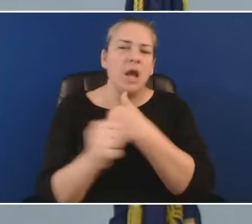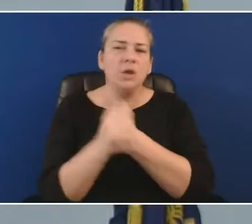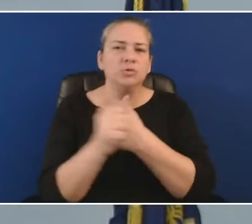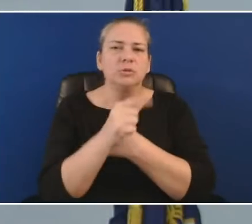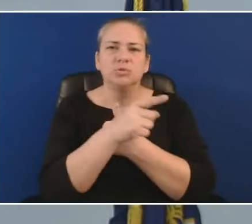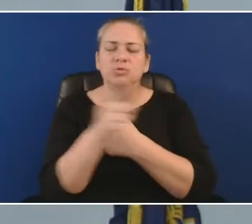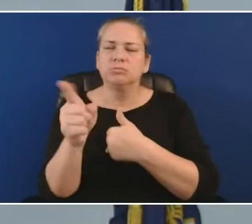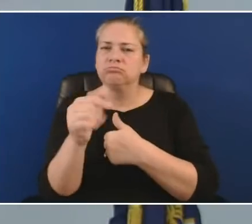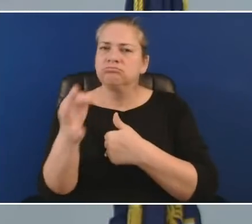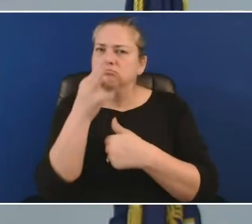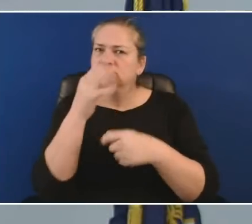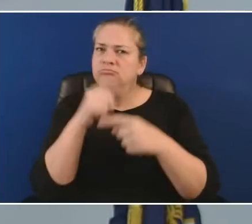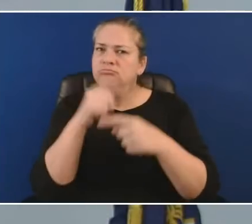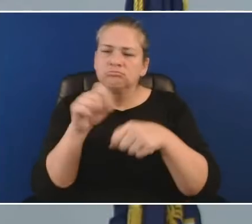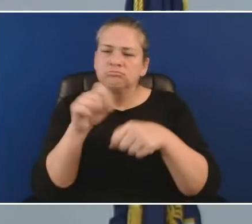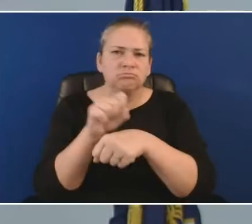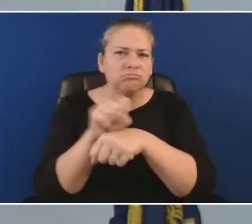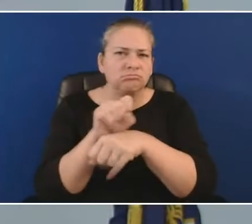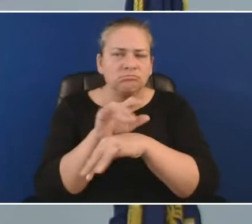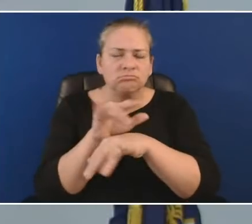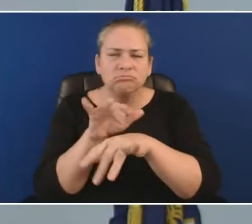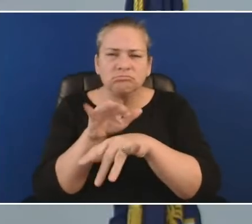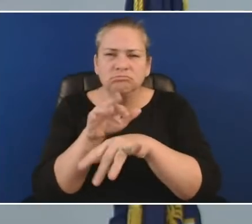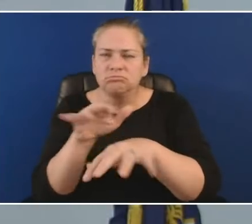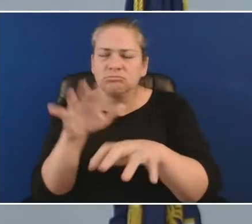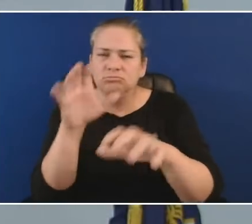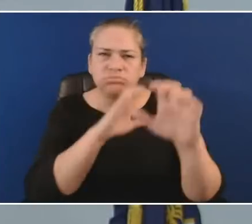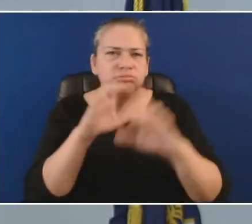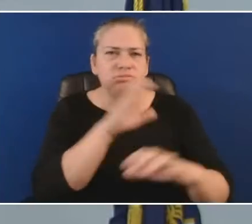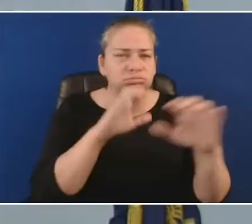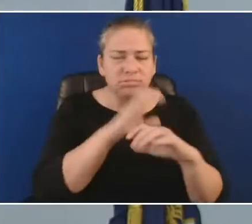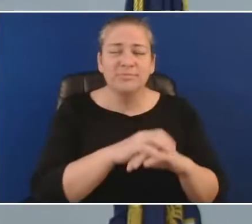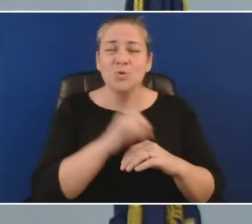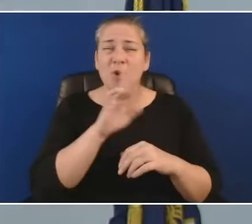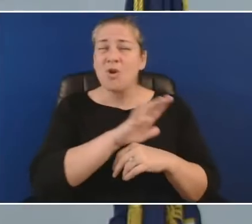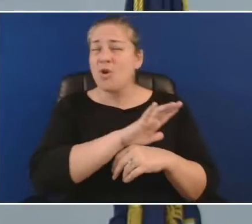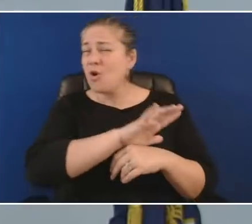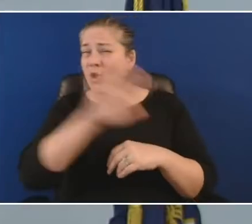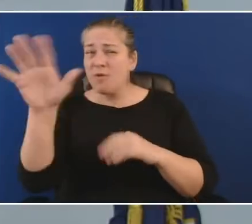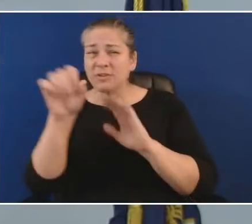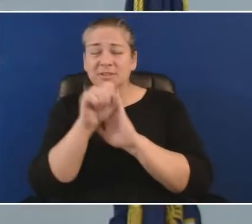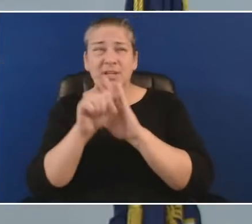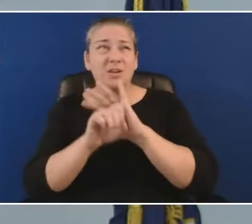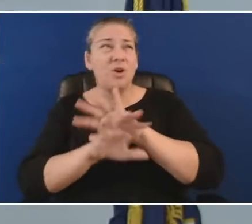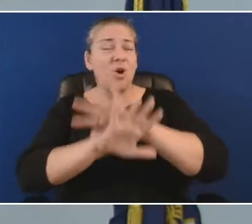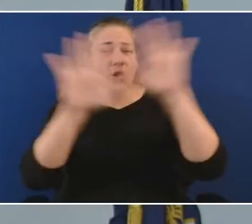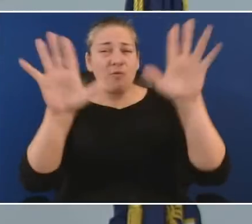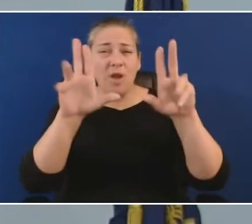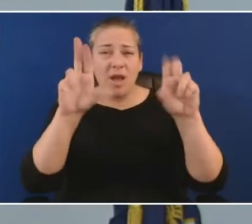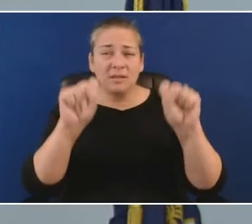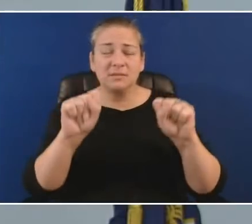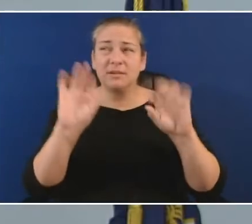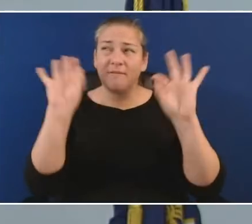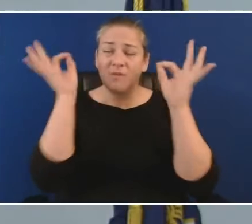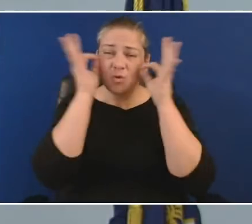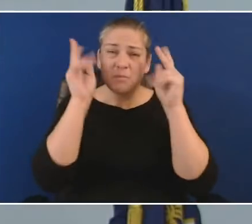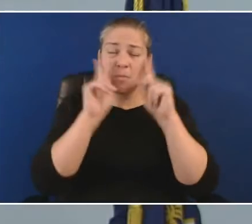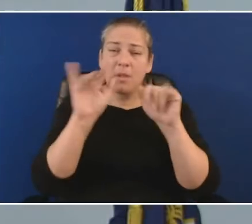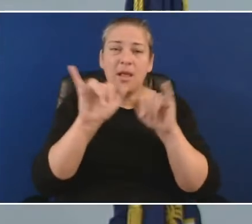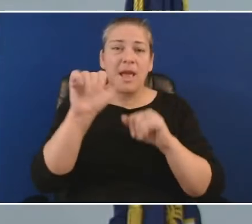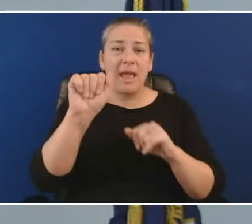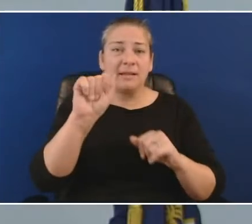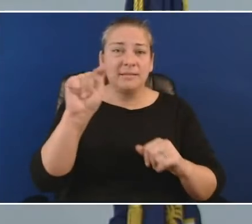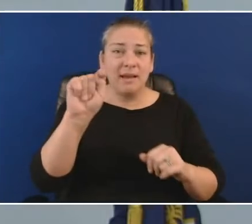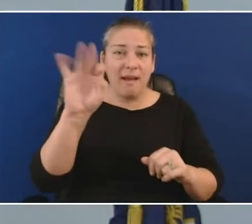have seen people come together from all over the state, all over the country, federal partners like ATF. We had the